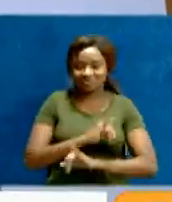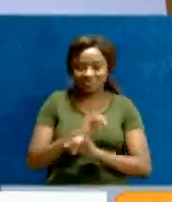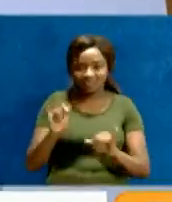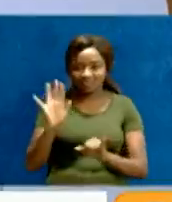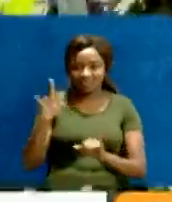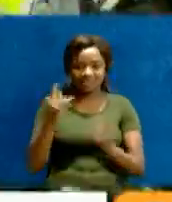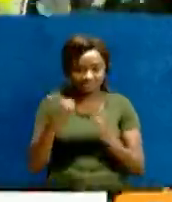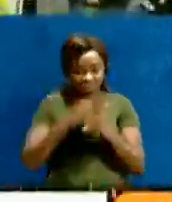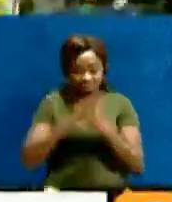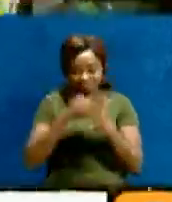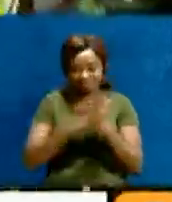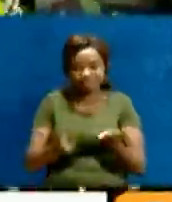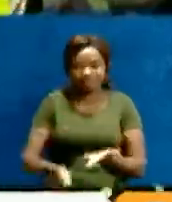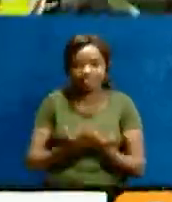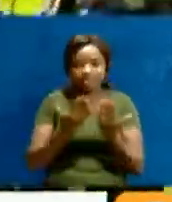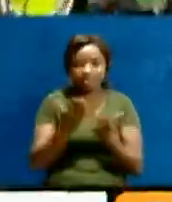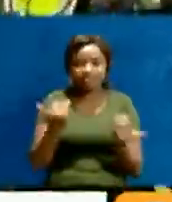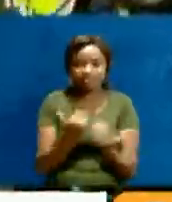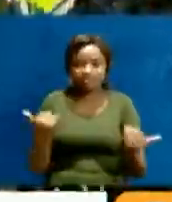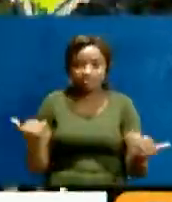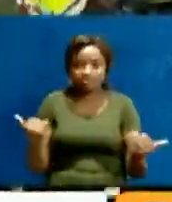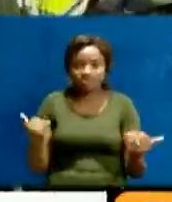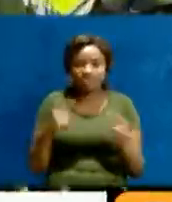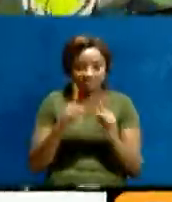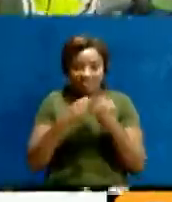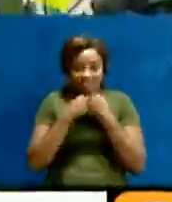did what was best for their candidates, despite the challenges they